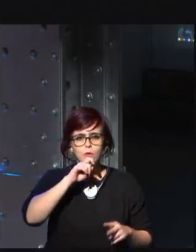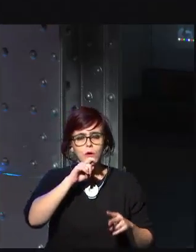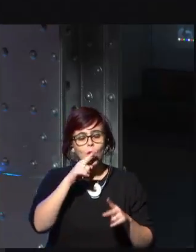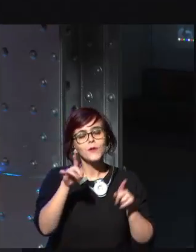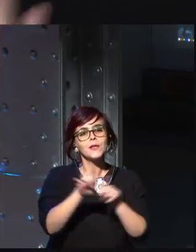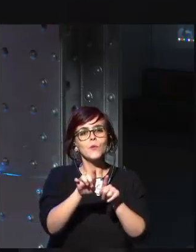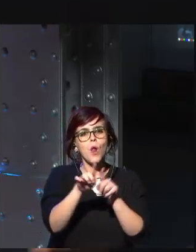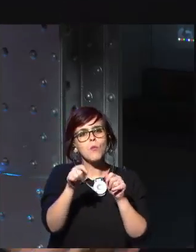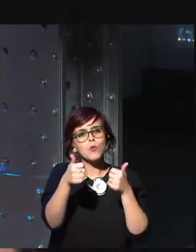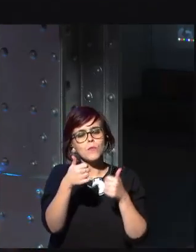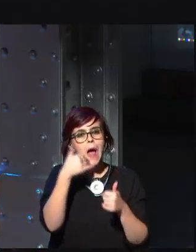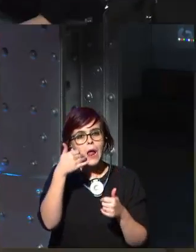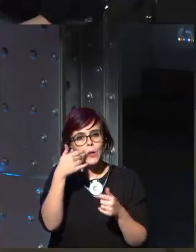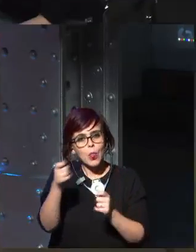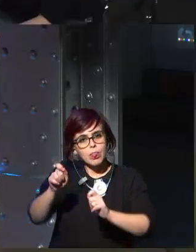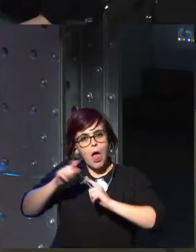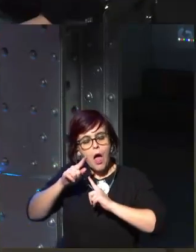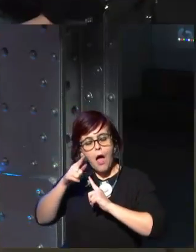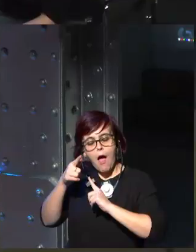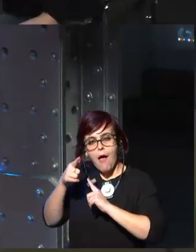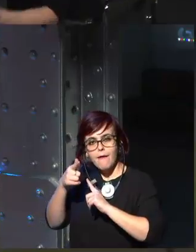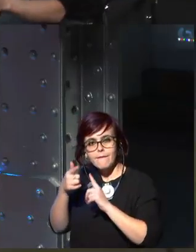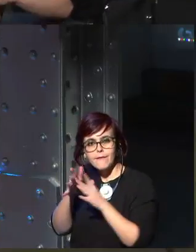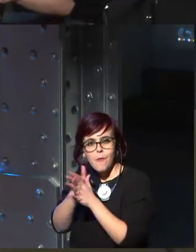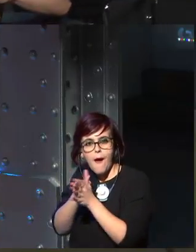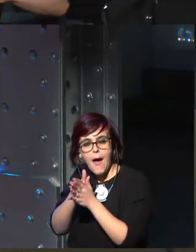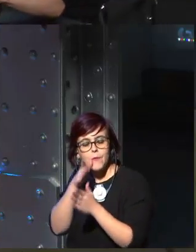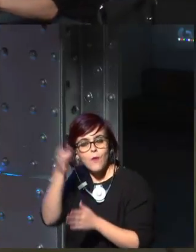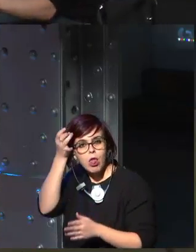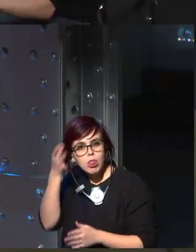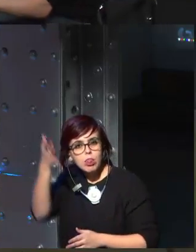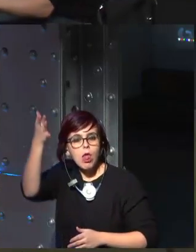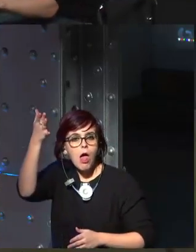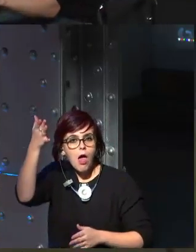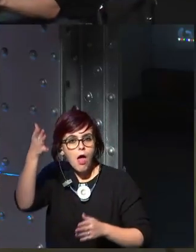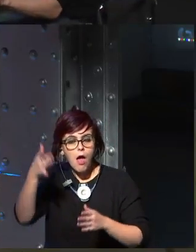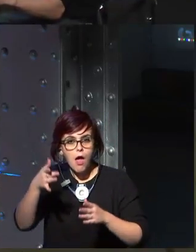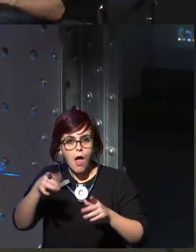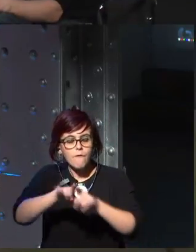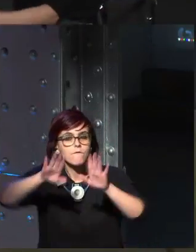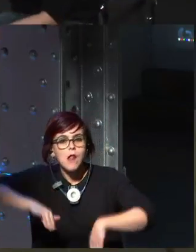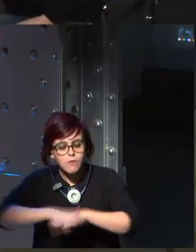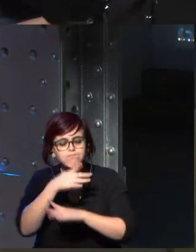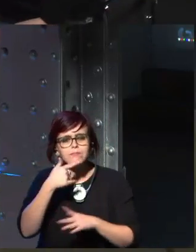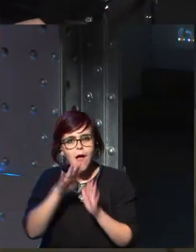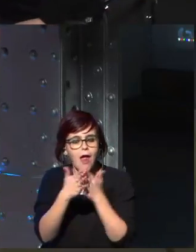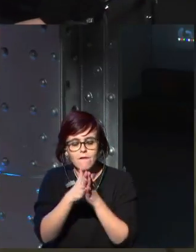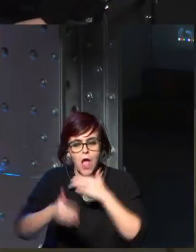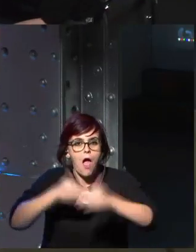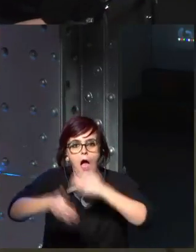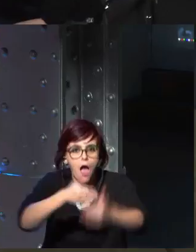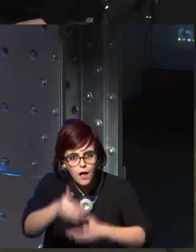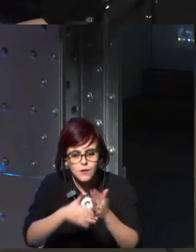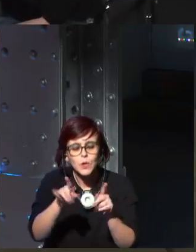you if there was a first version, a flash of an idea that drove you to imagine why you wanted